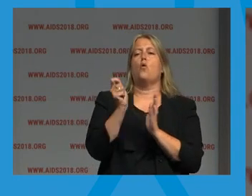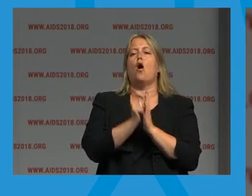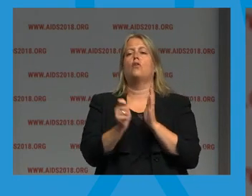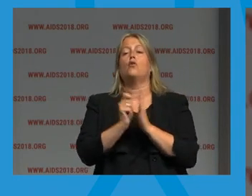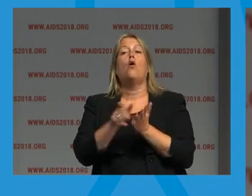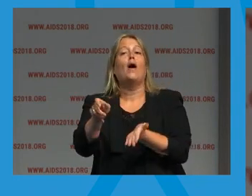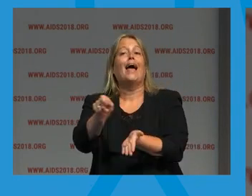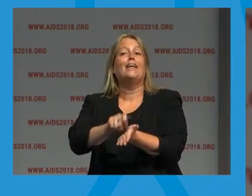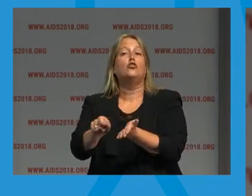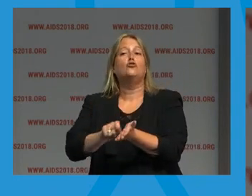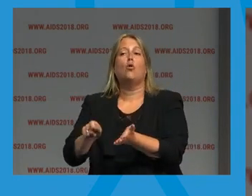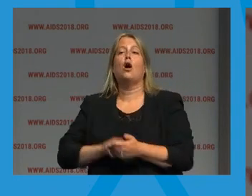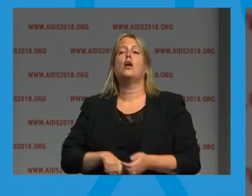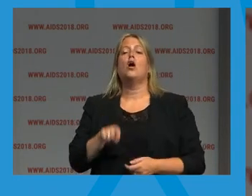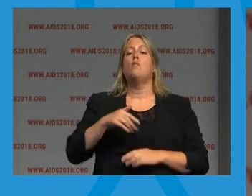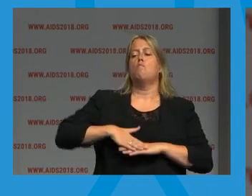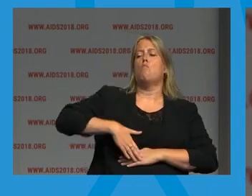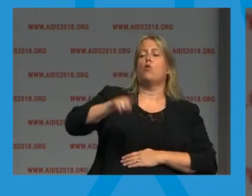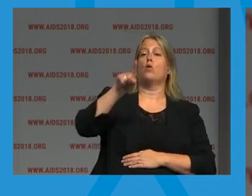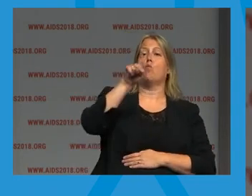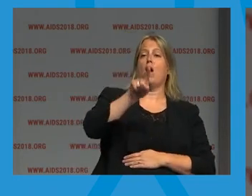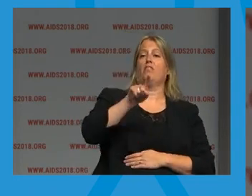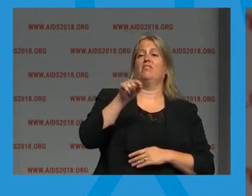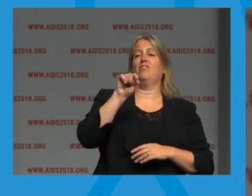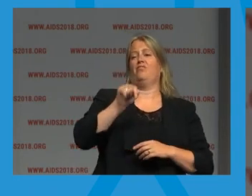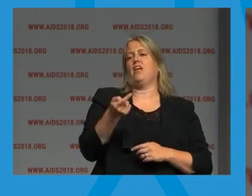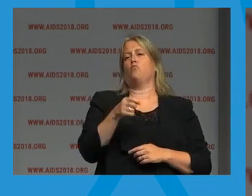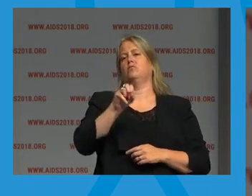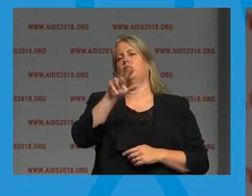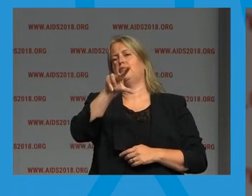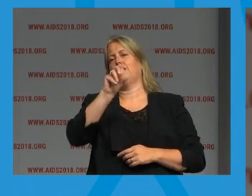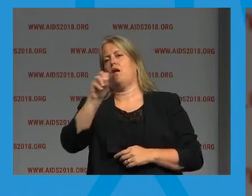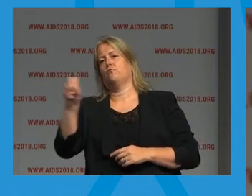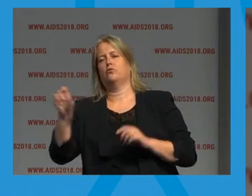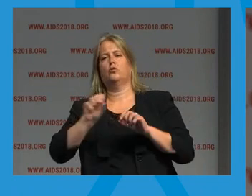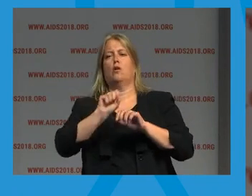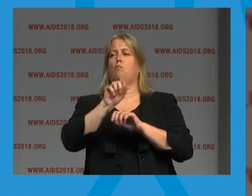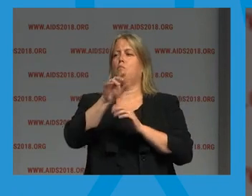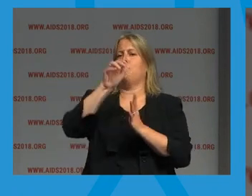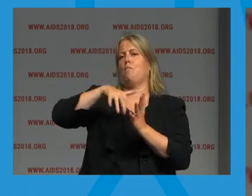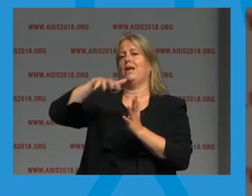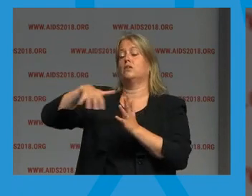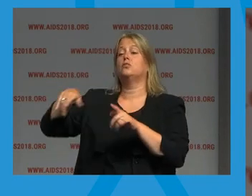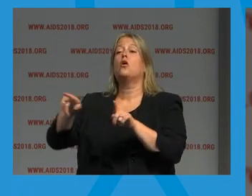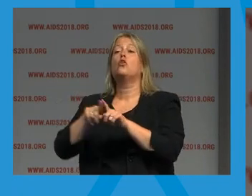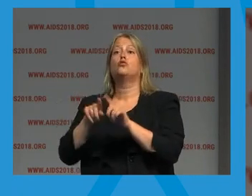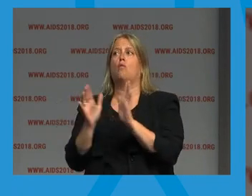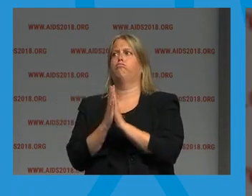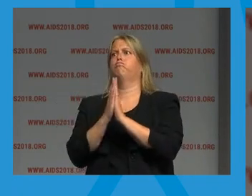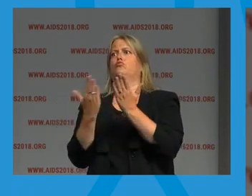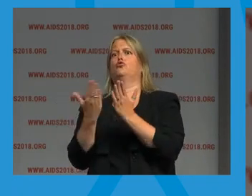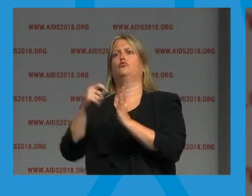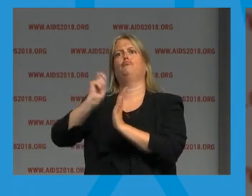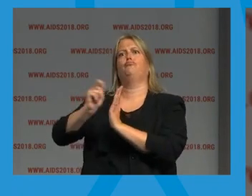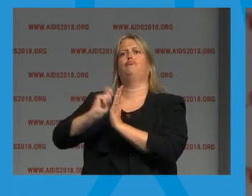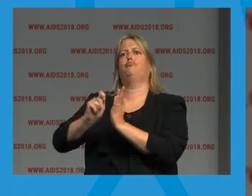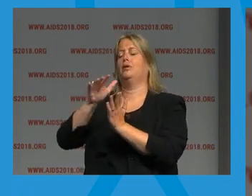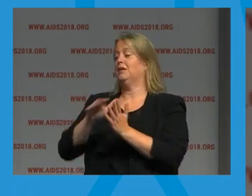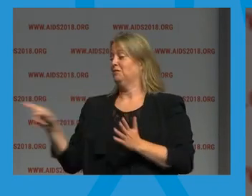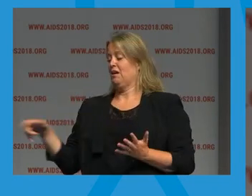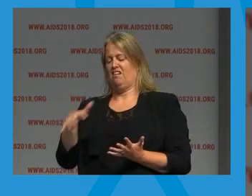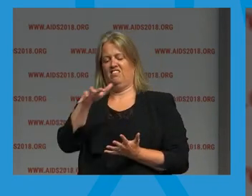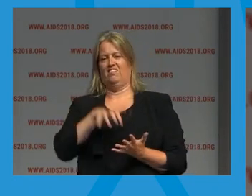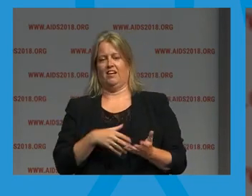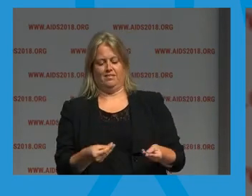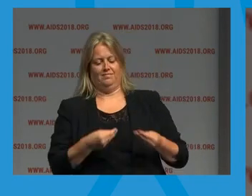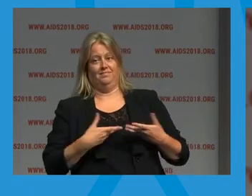than 1,300 scientific publications, including several major textbooks. This is what is written here in the text. Let me say